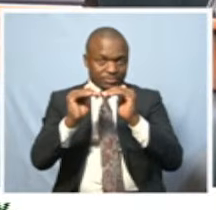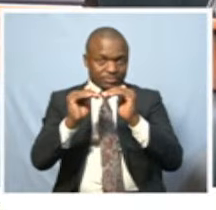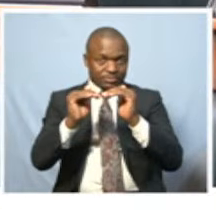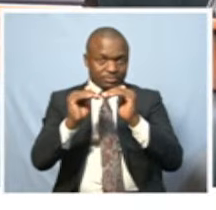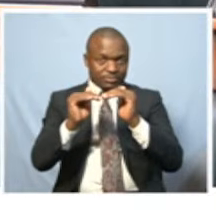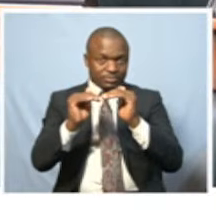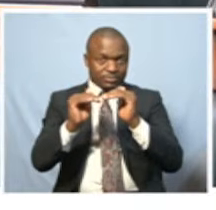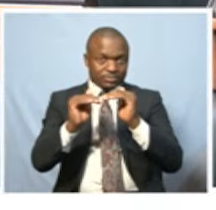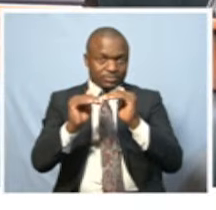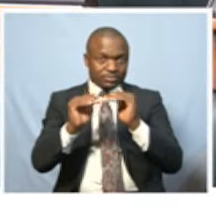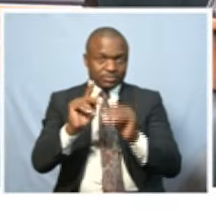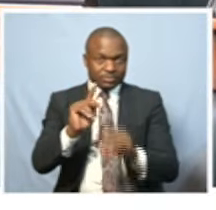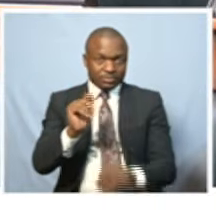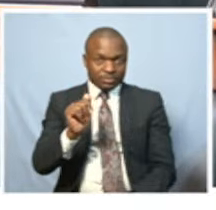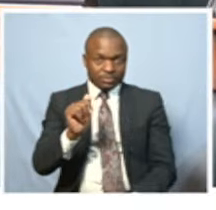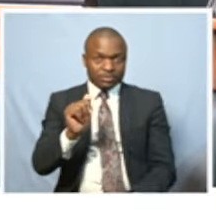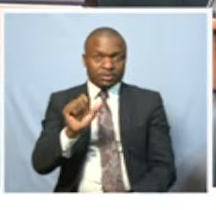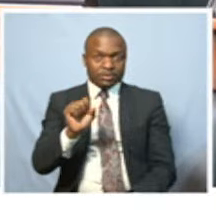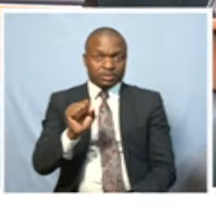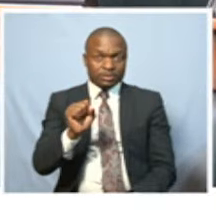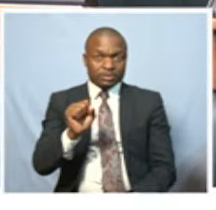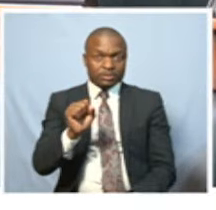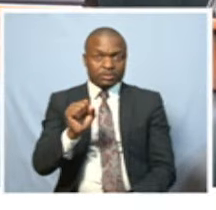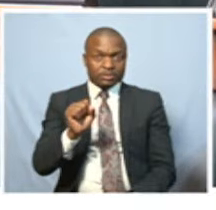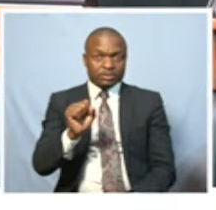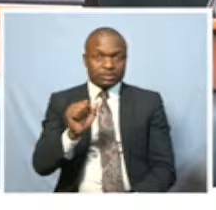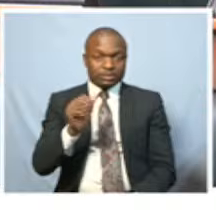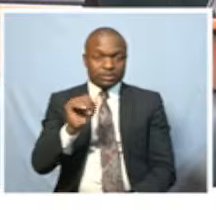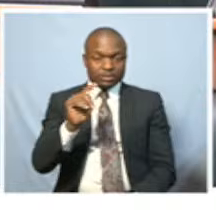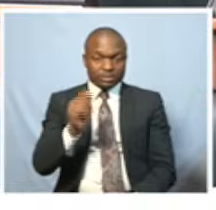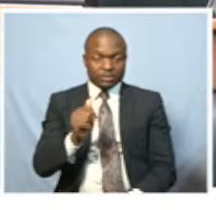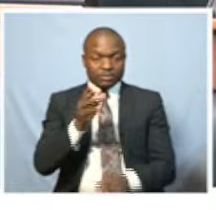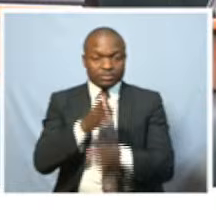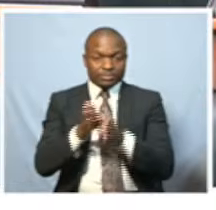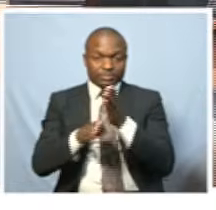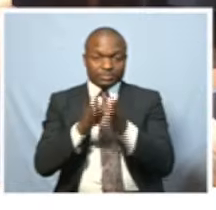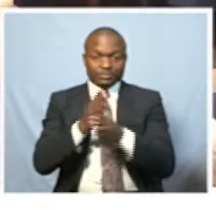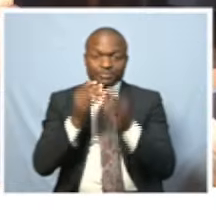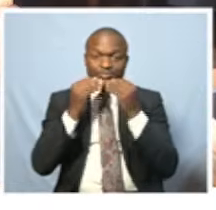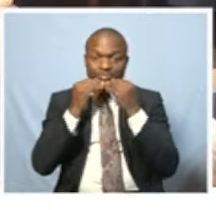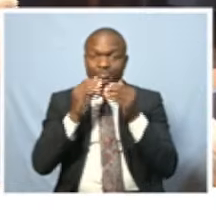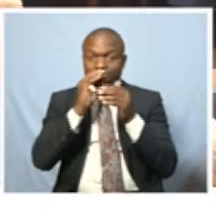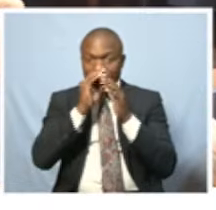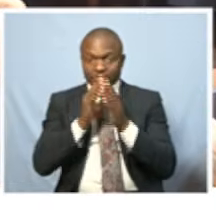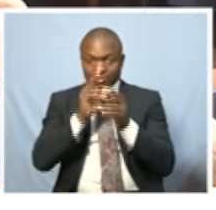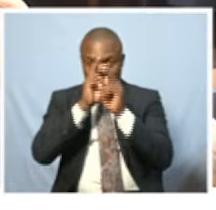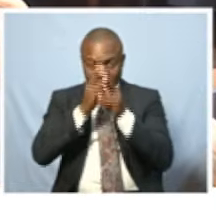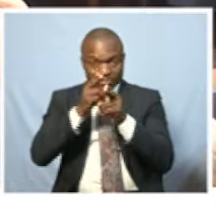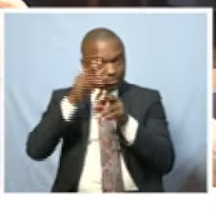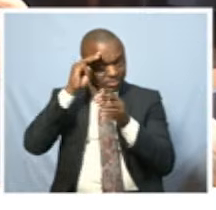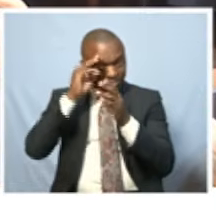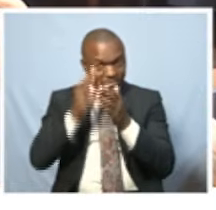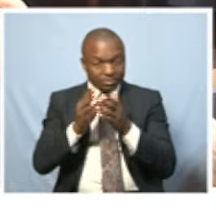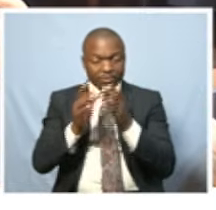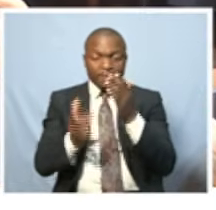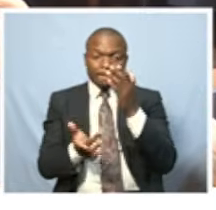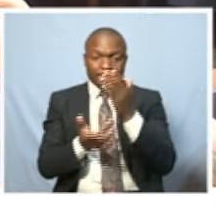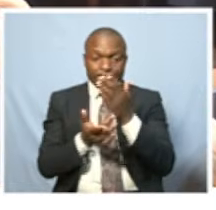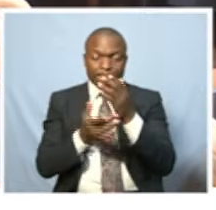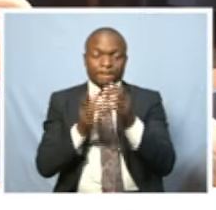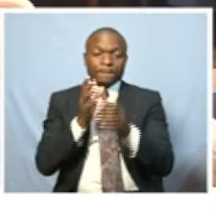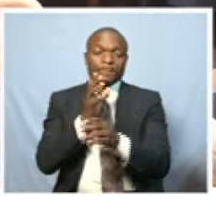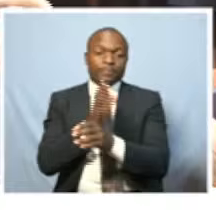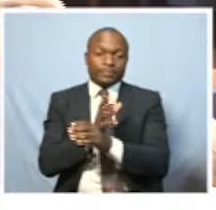of course, in the case of Kashaita, constructing a site. I thank you, Mr. Speaker. The Honorable Minister of Technology